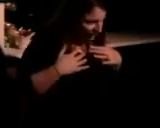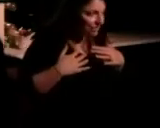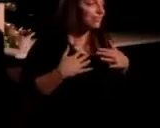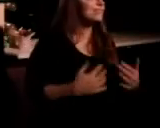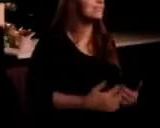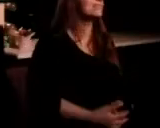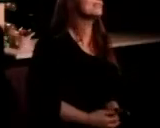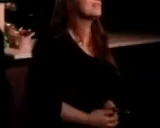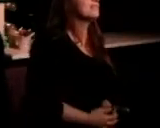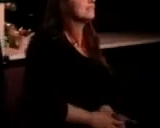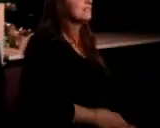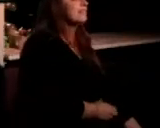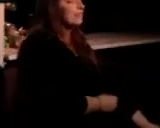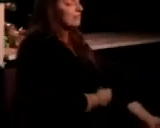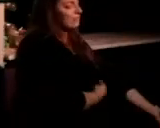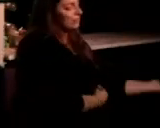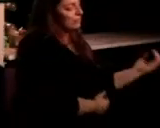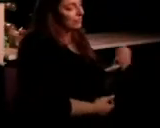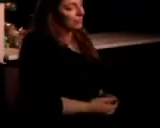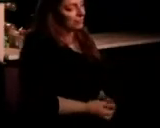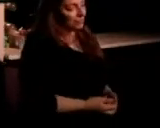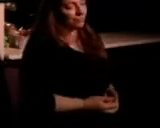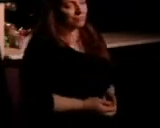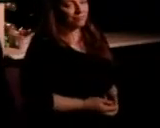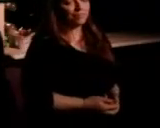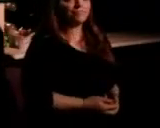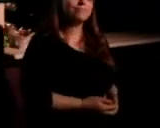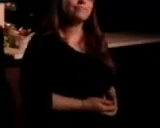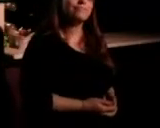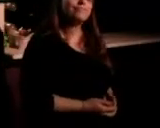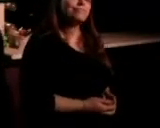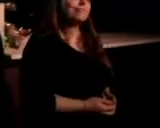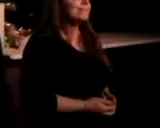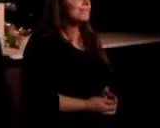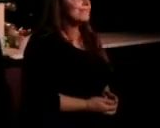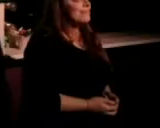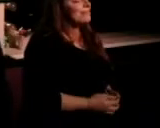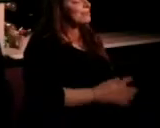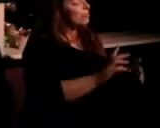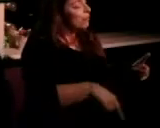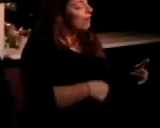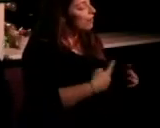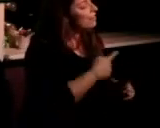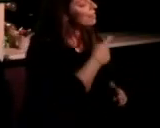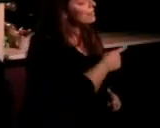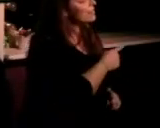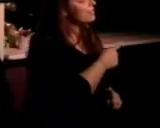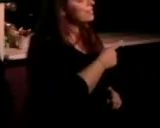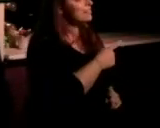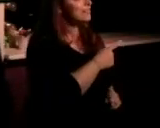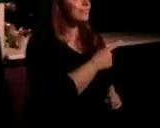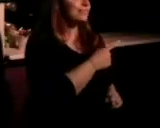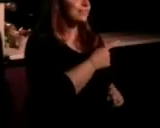breathes, it's when he breathes.